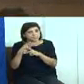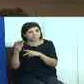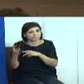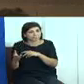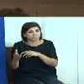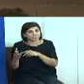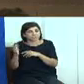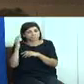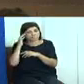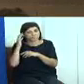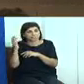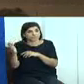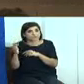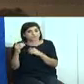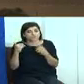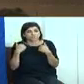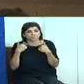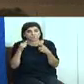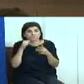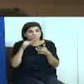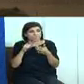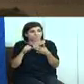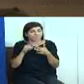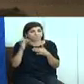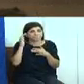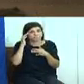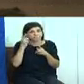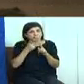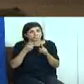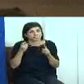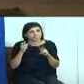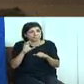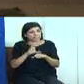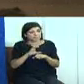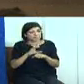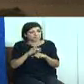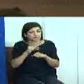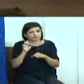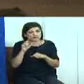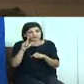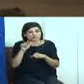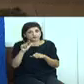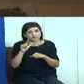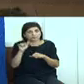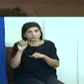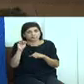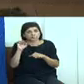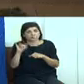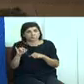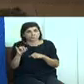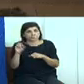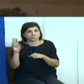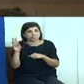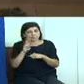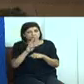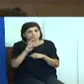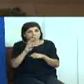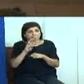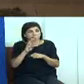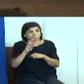you. We also have letters of acknowledgement from the Congregation Koami in West Hollywood from the Rabbi Denise